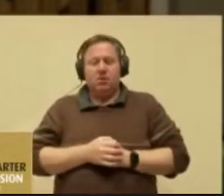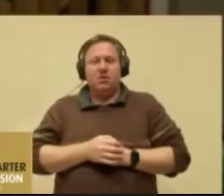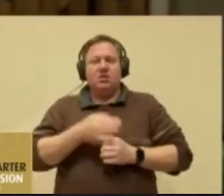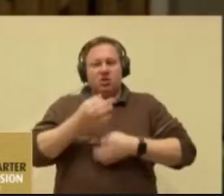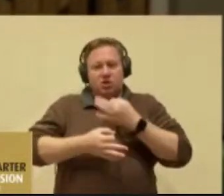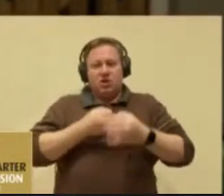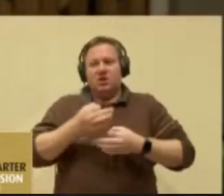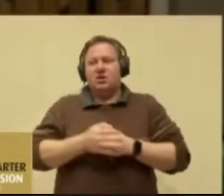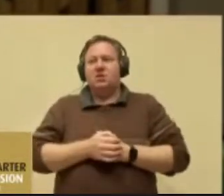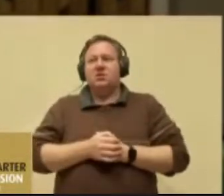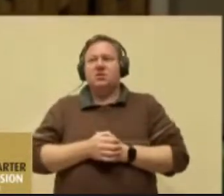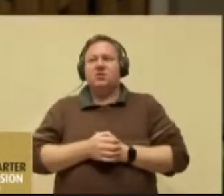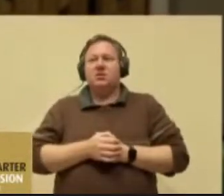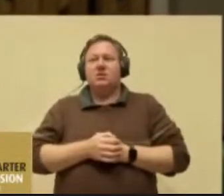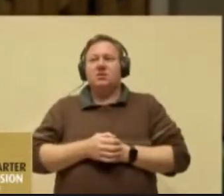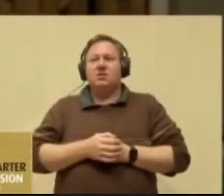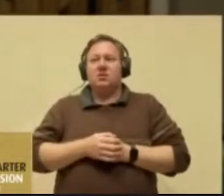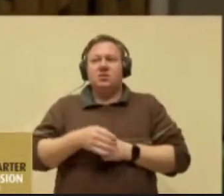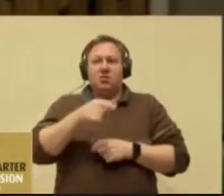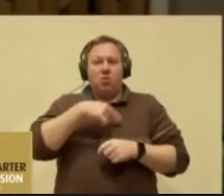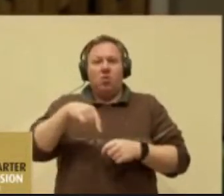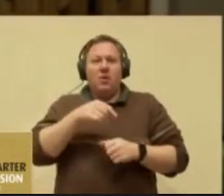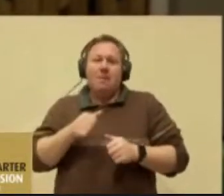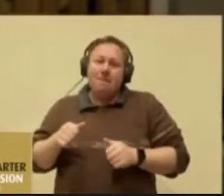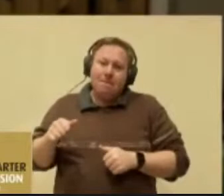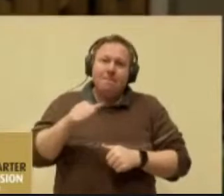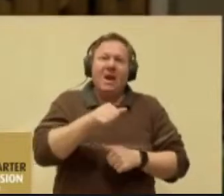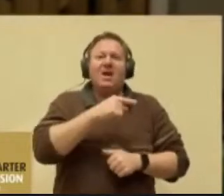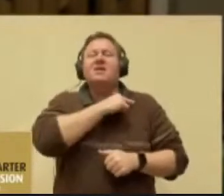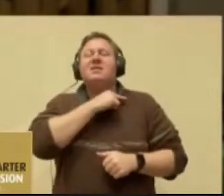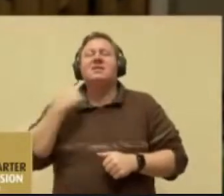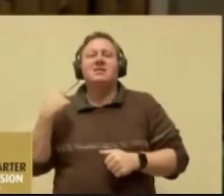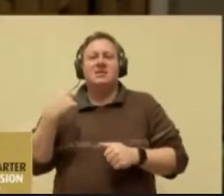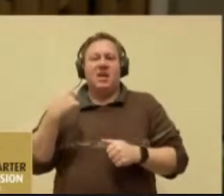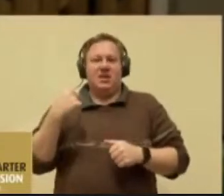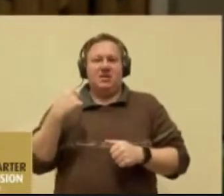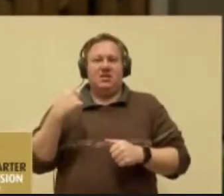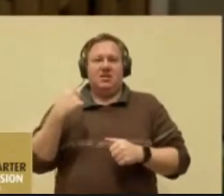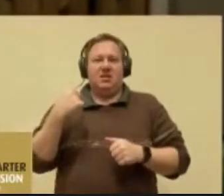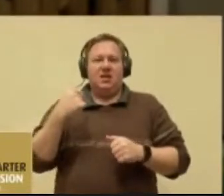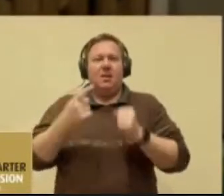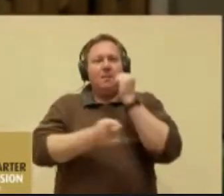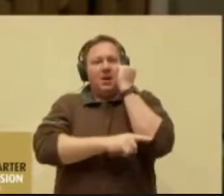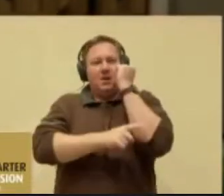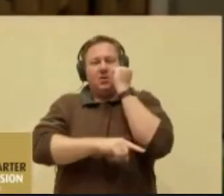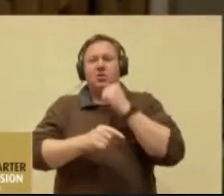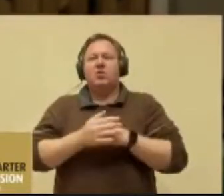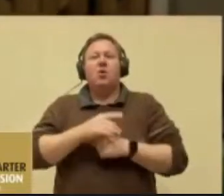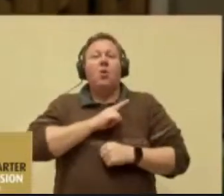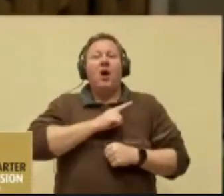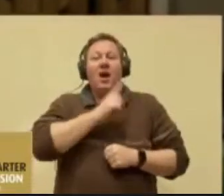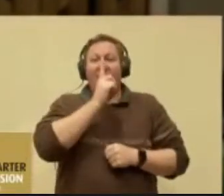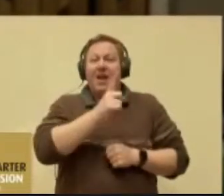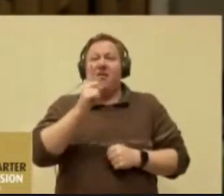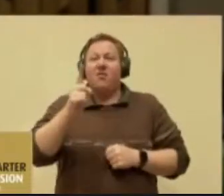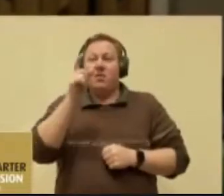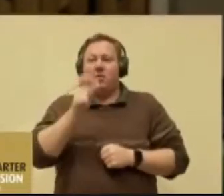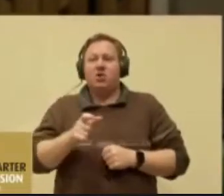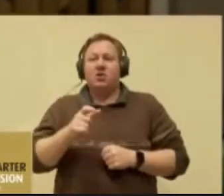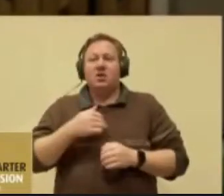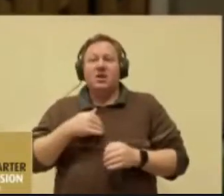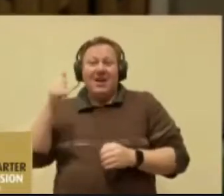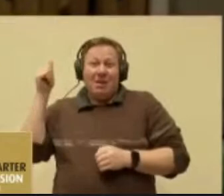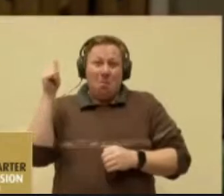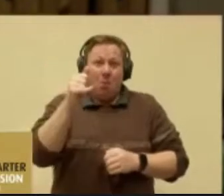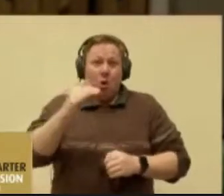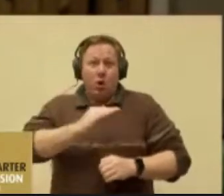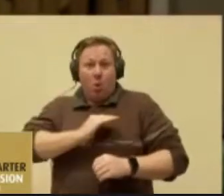we just bring back the death sentence so that everybody knows that whenever he kills